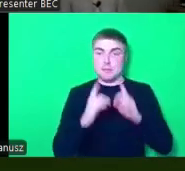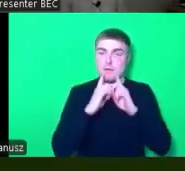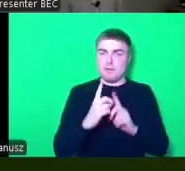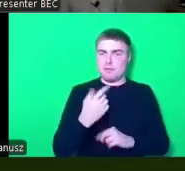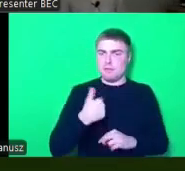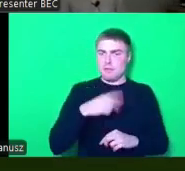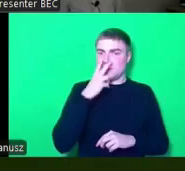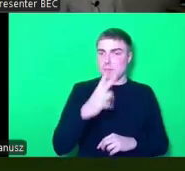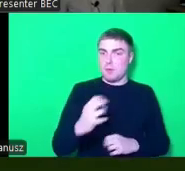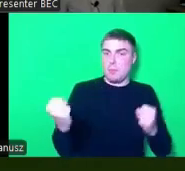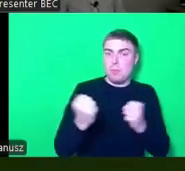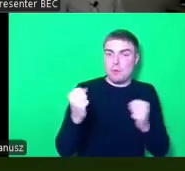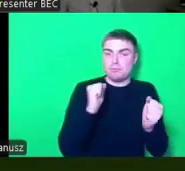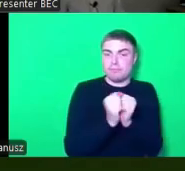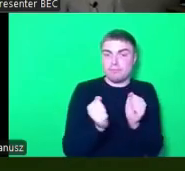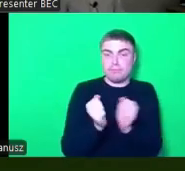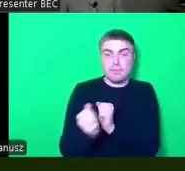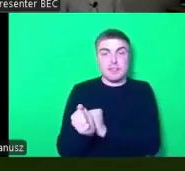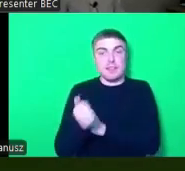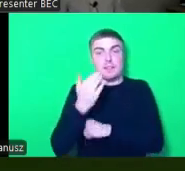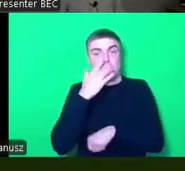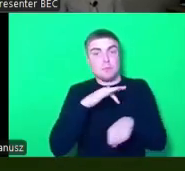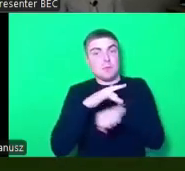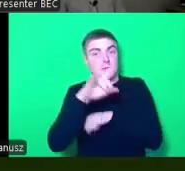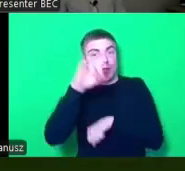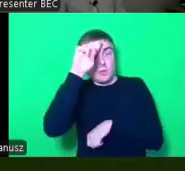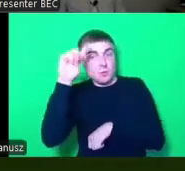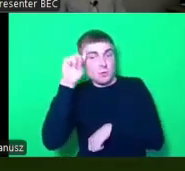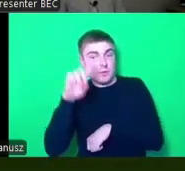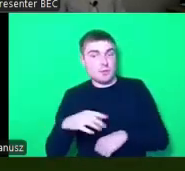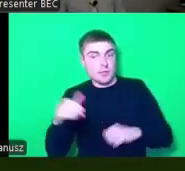on human beings that can save lives.